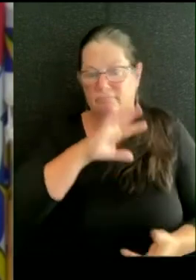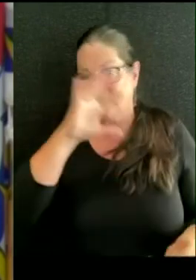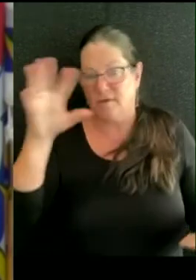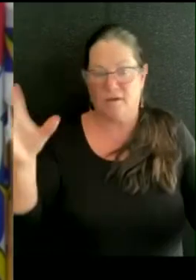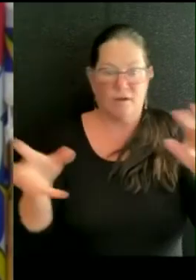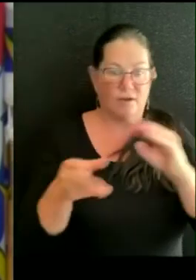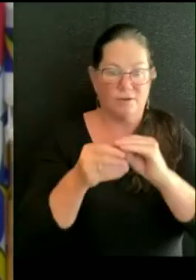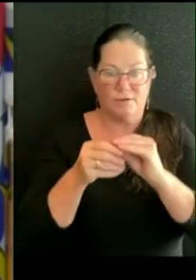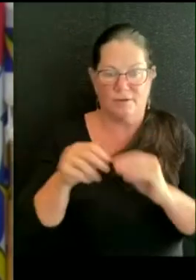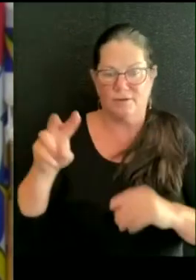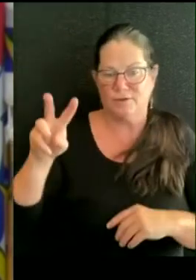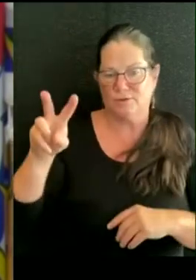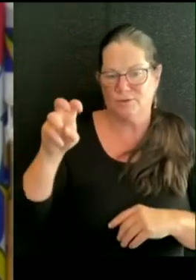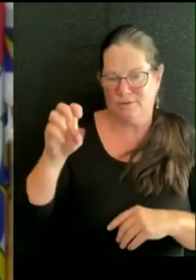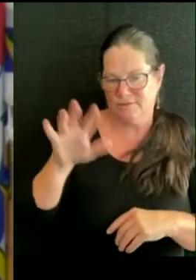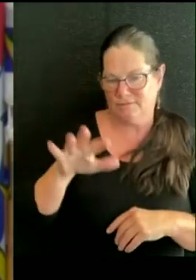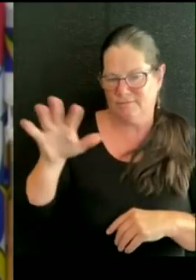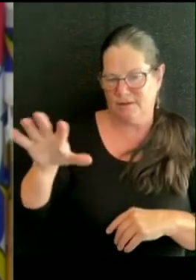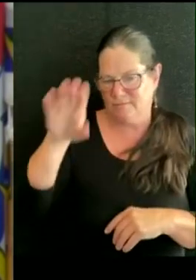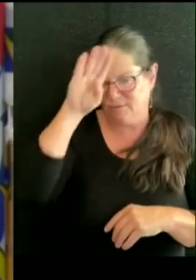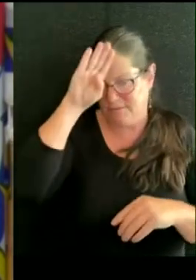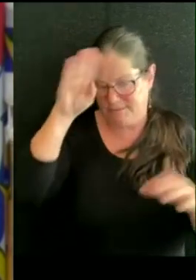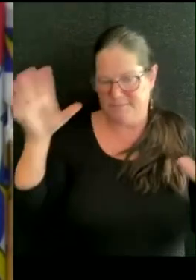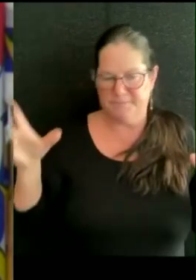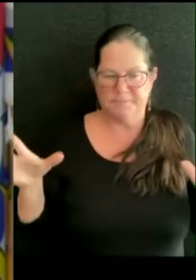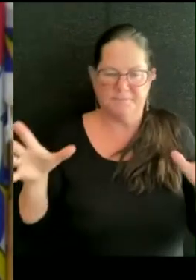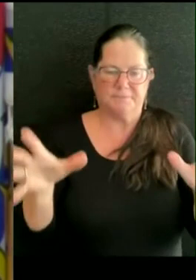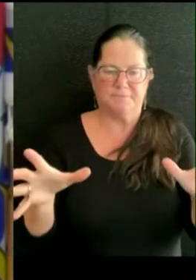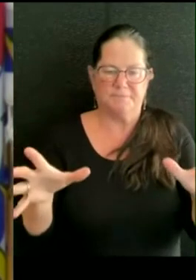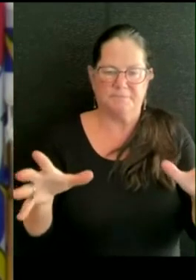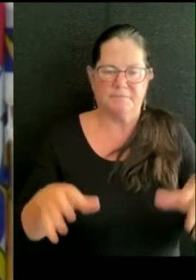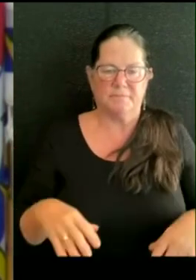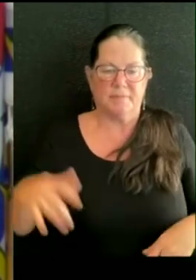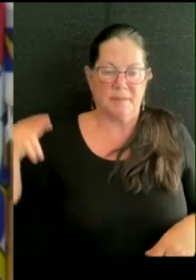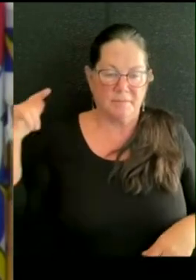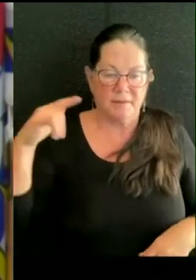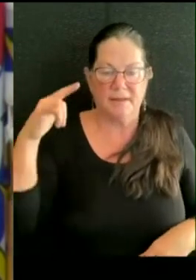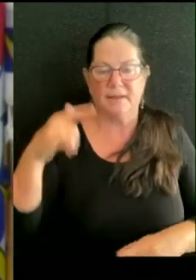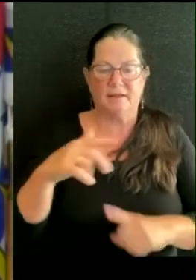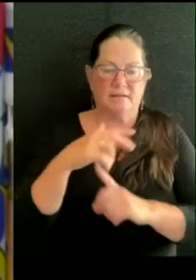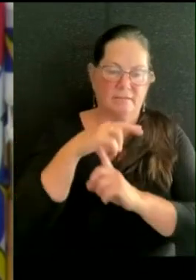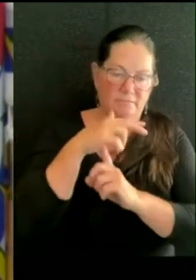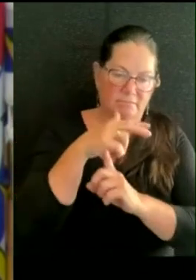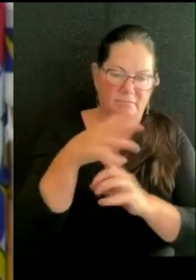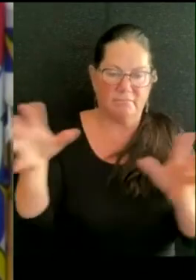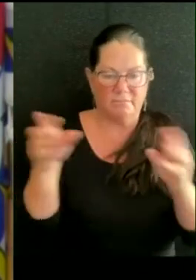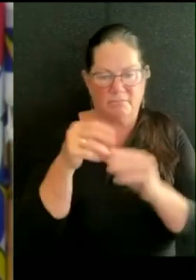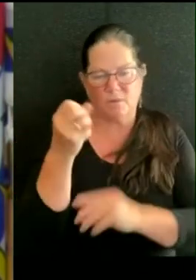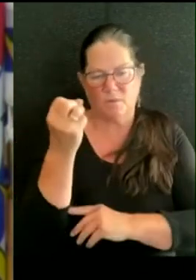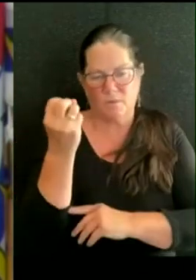Aircraft assigned to the complex is 12, and total pieces of heavy equipment is 30.